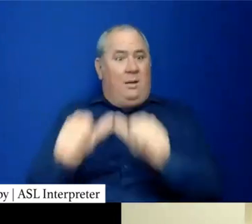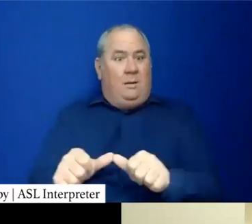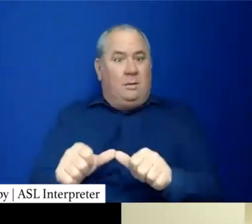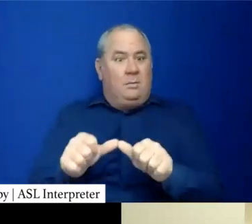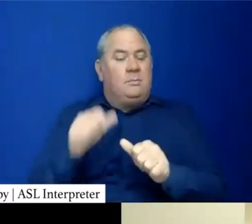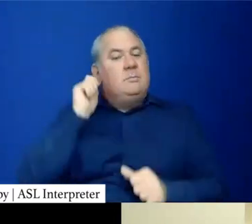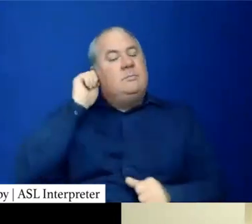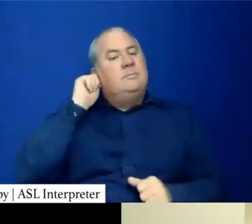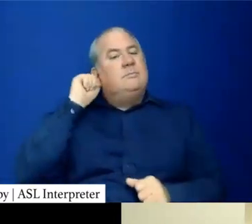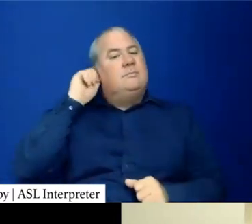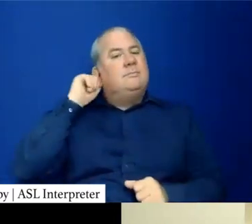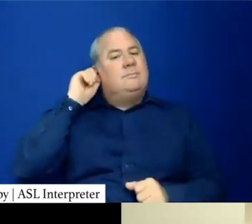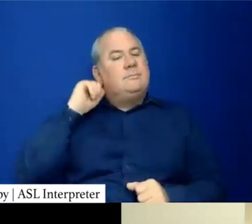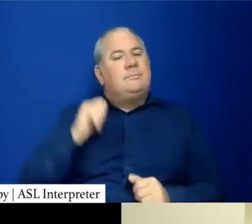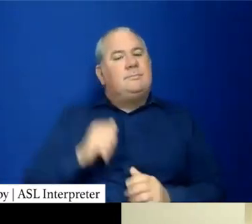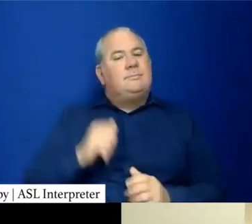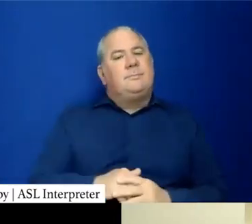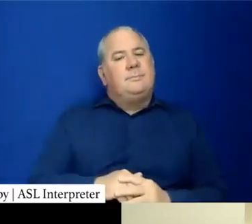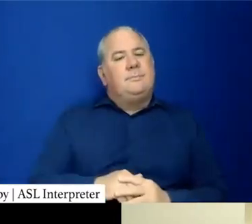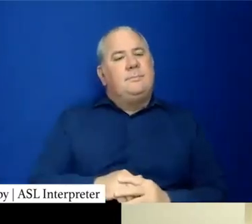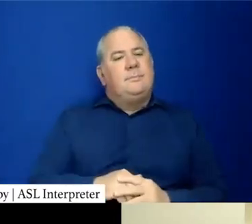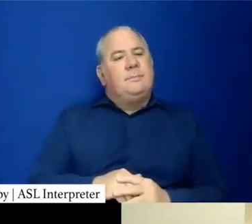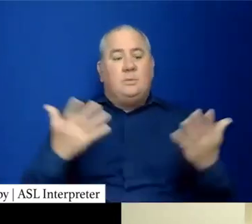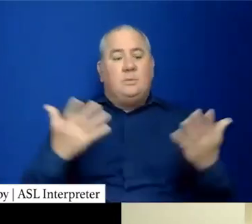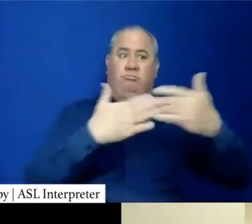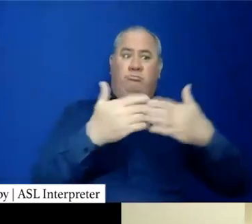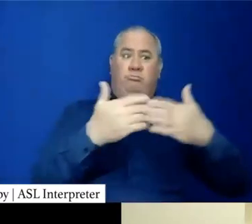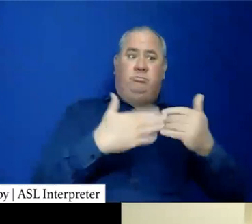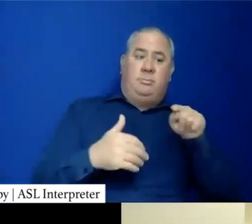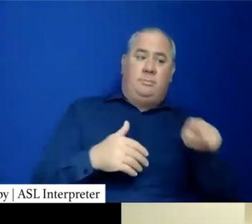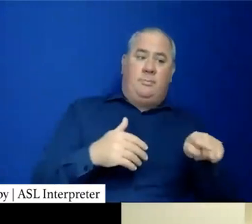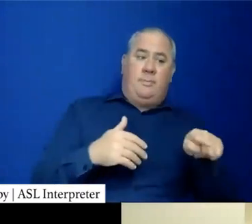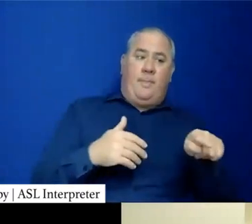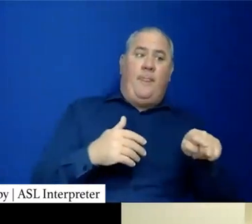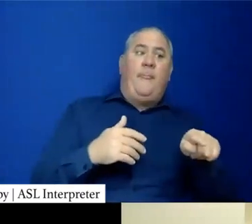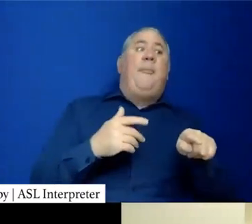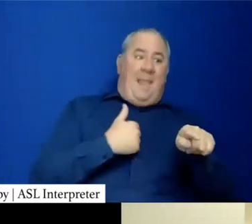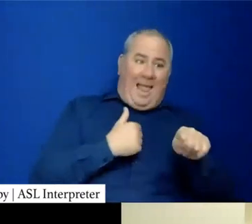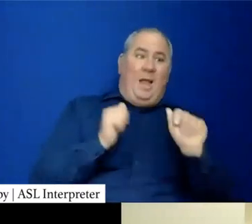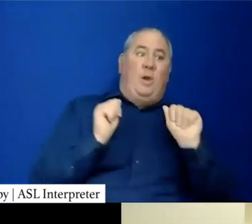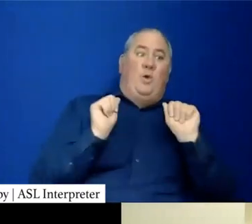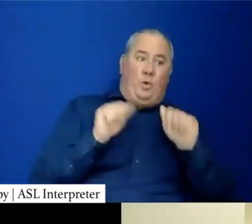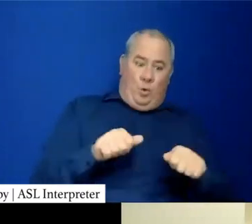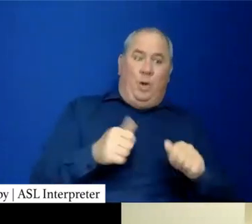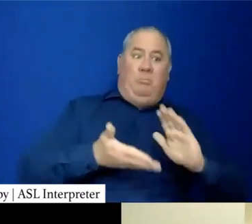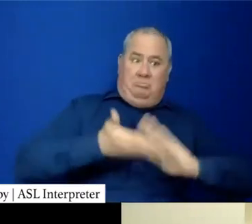even if I could in theory function on some level without it,